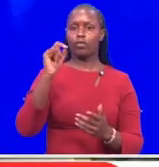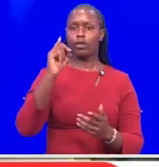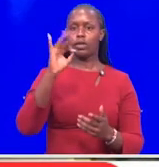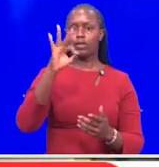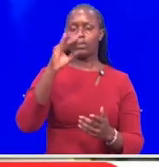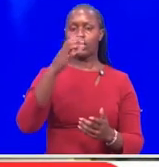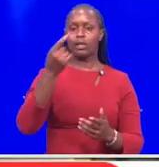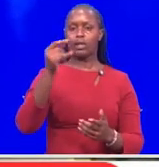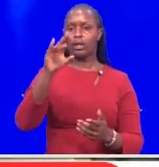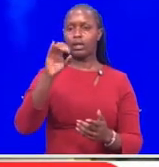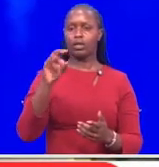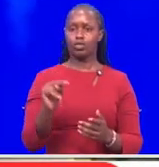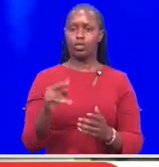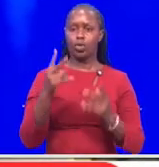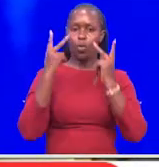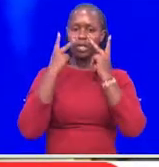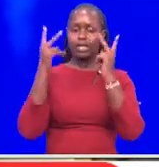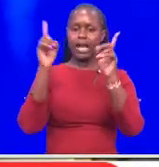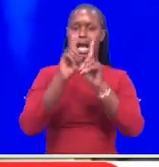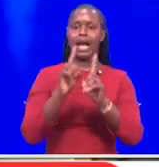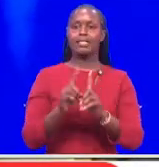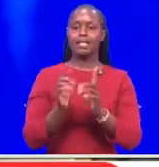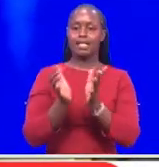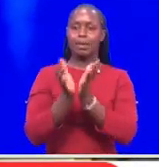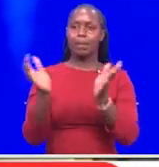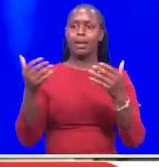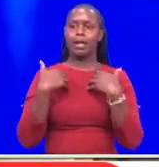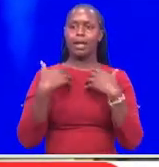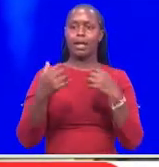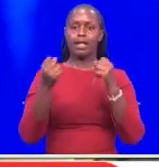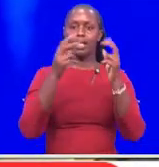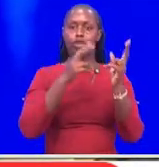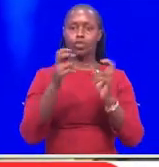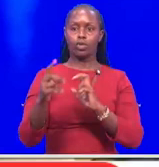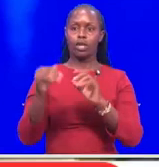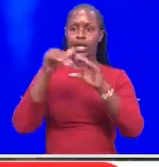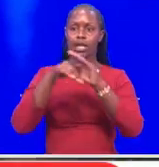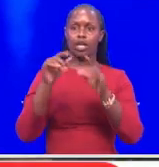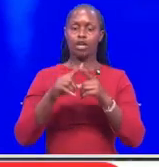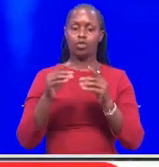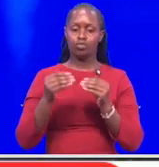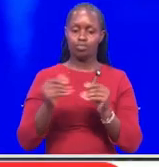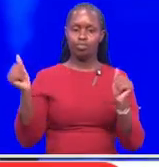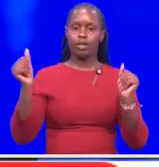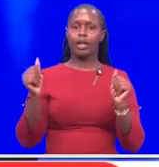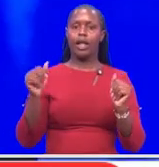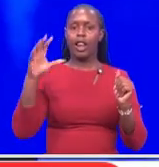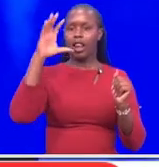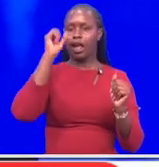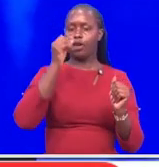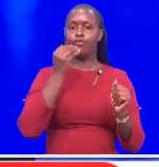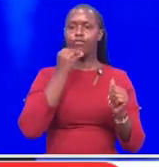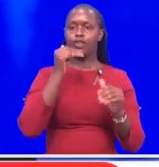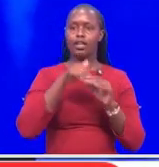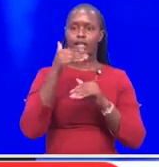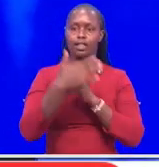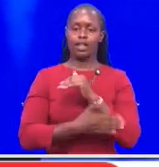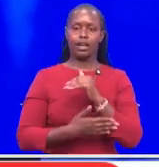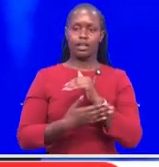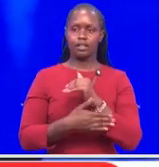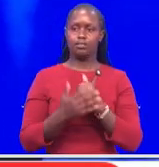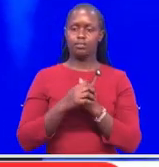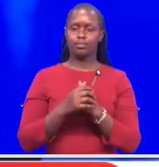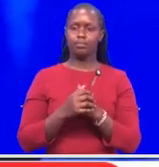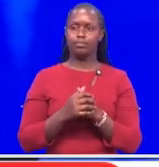and deworming were cited as the key public health measures in curbing malnutrition in the country. So basically, we've done so